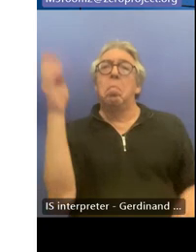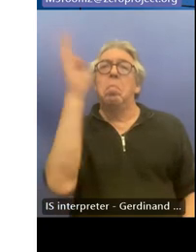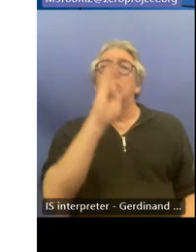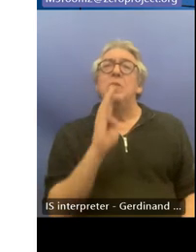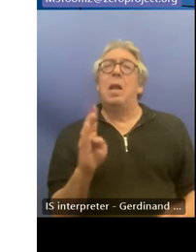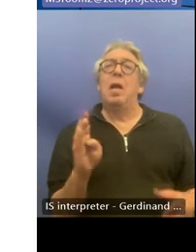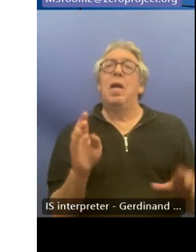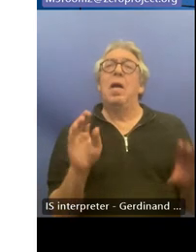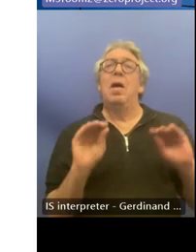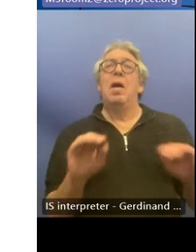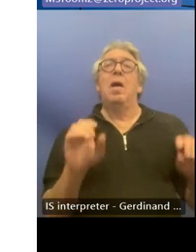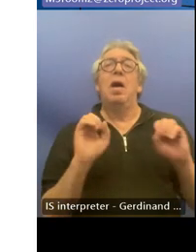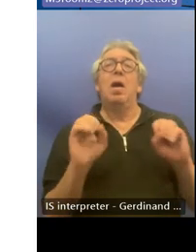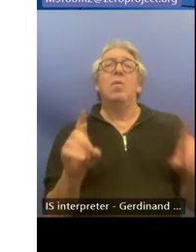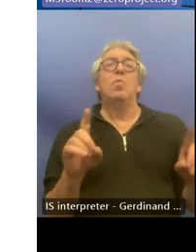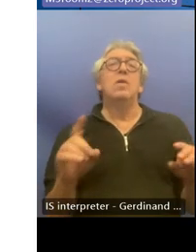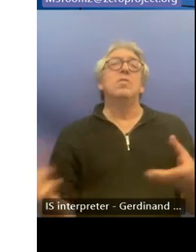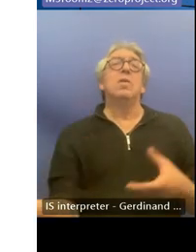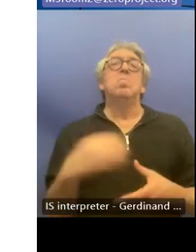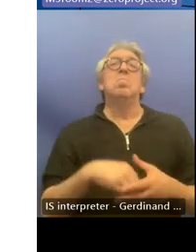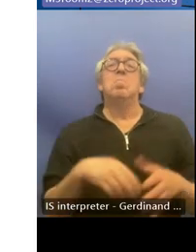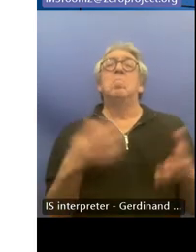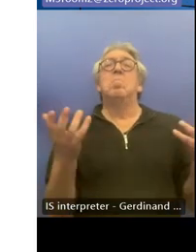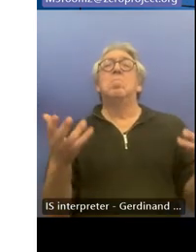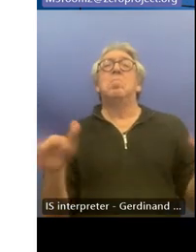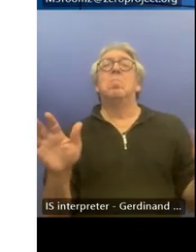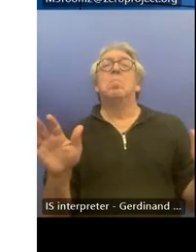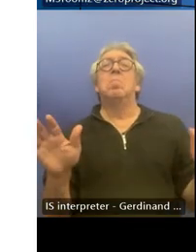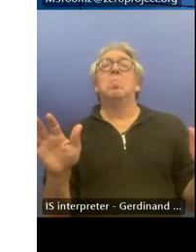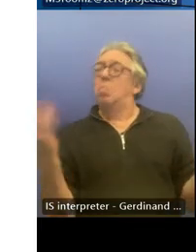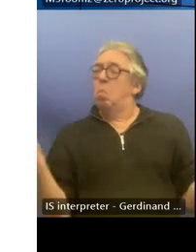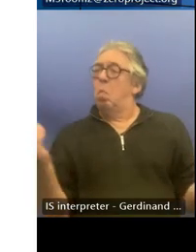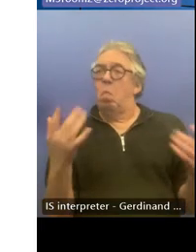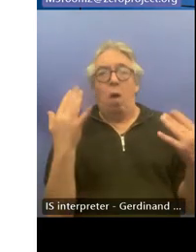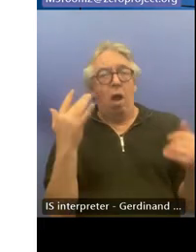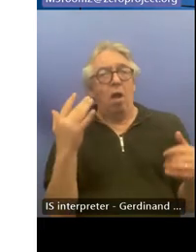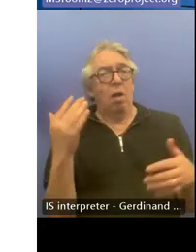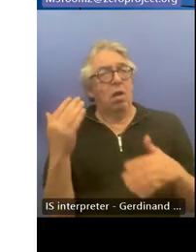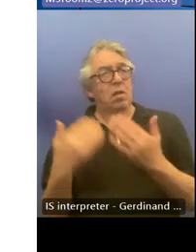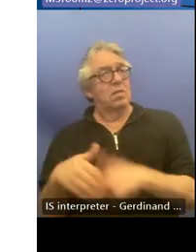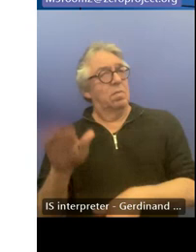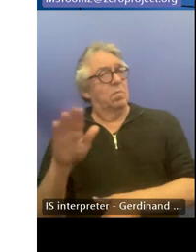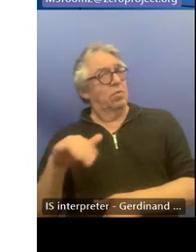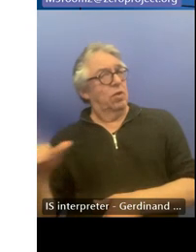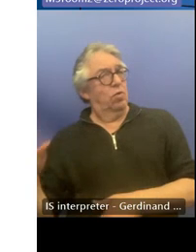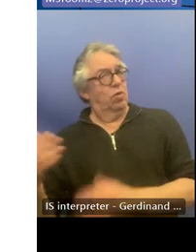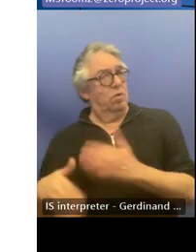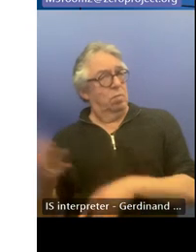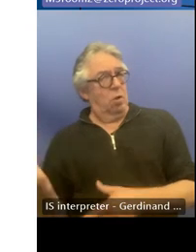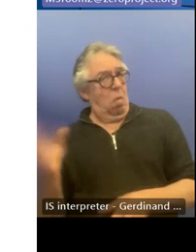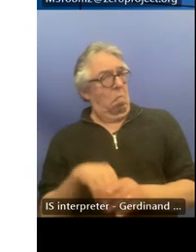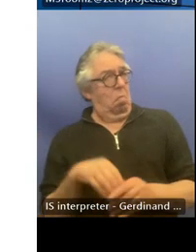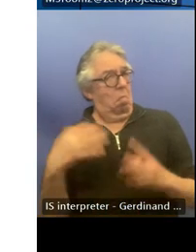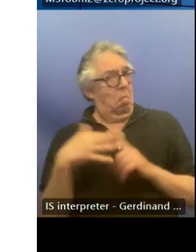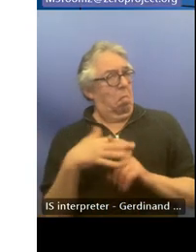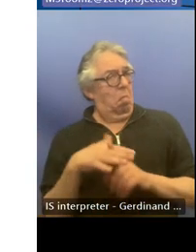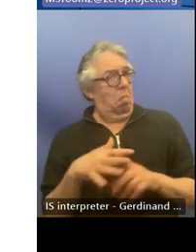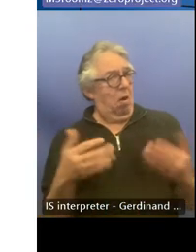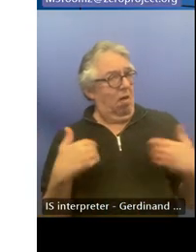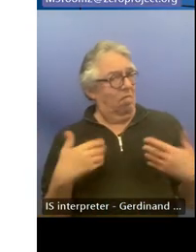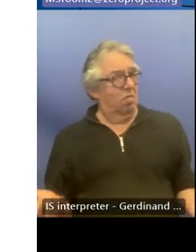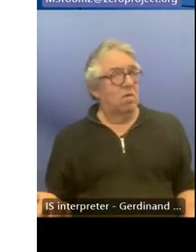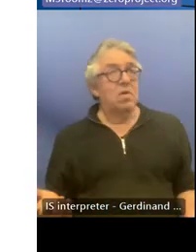the increasing enrollments, the students with disabilities. Next slide. In reality,